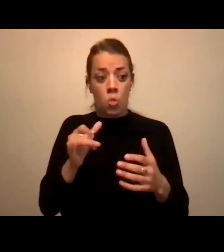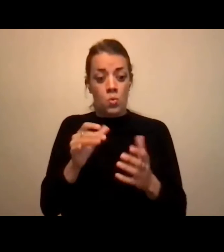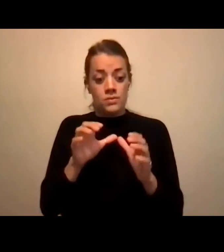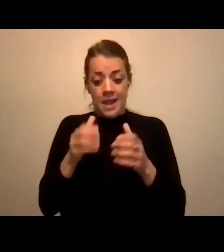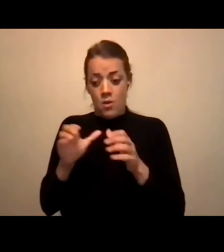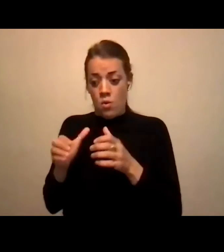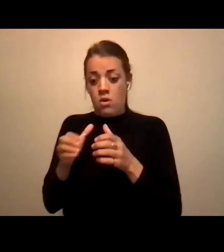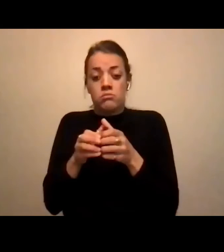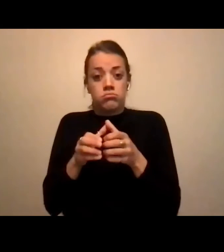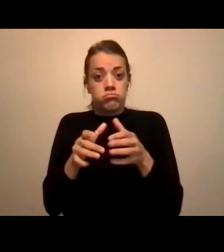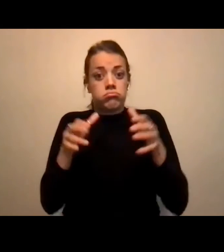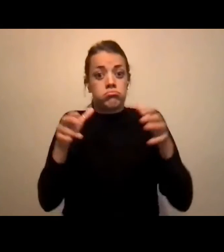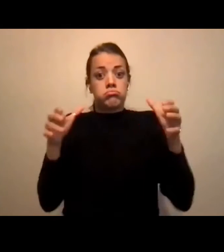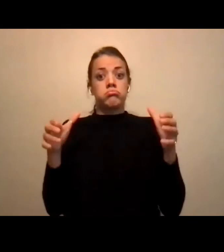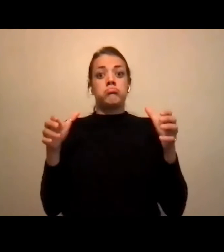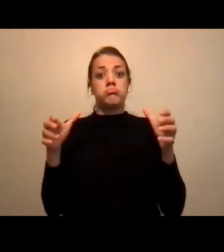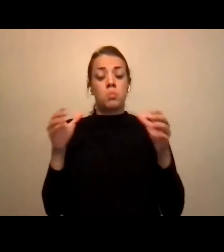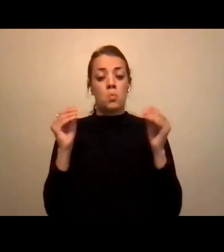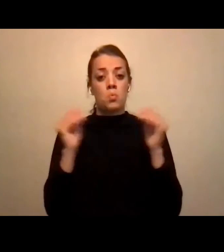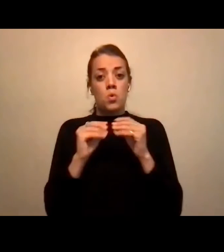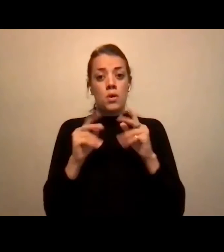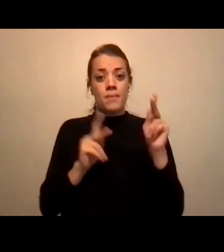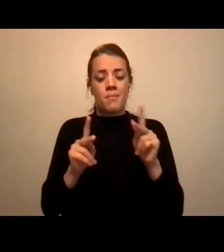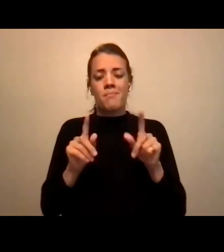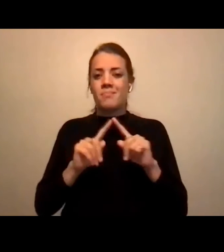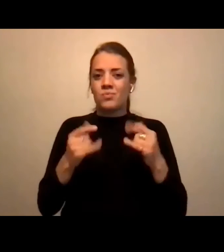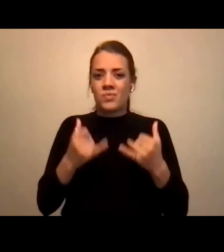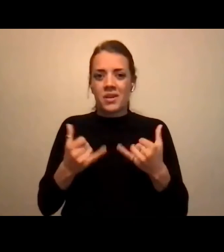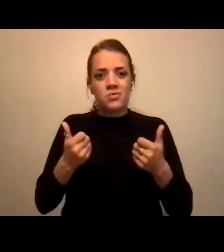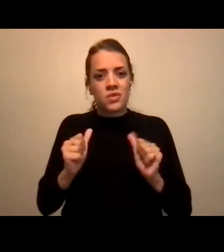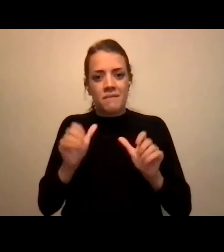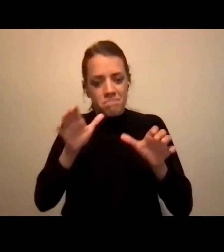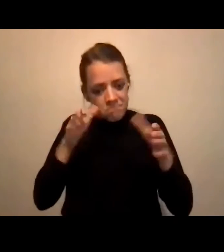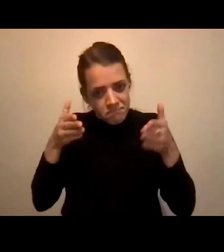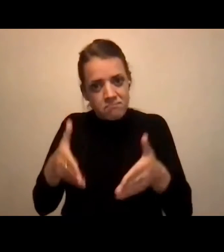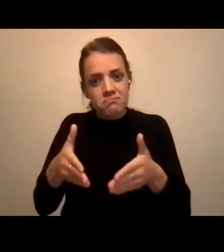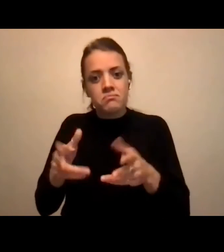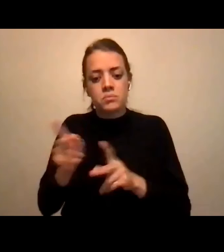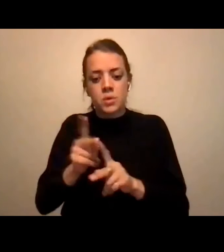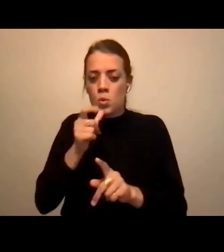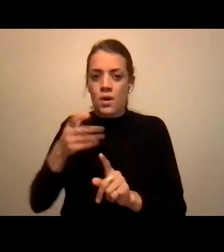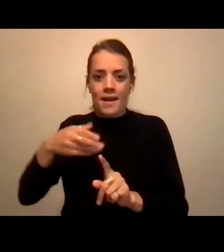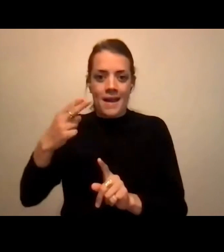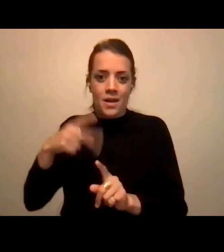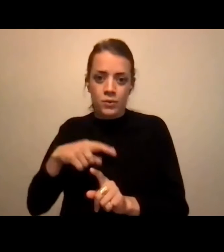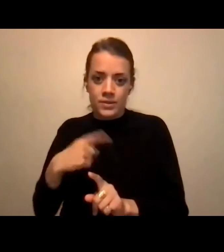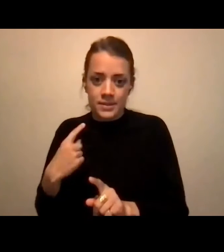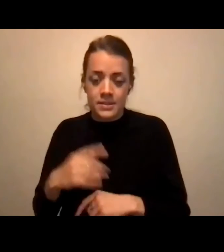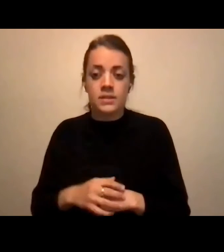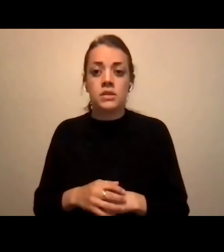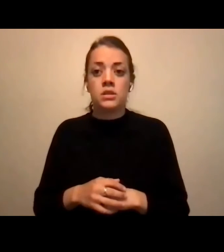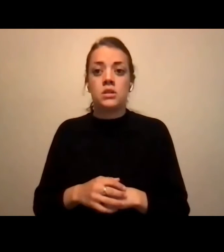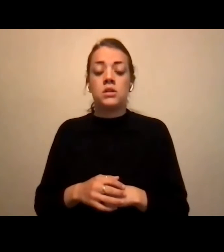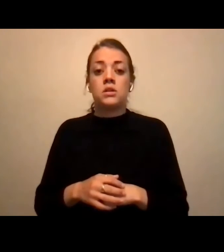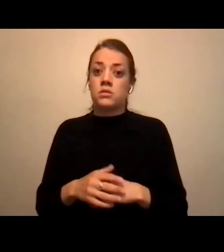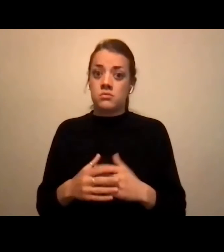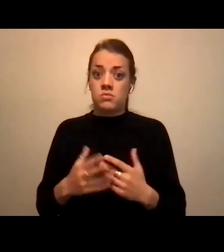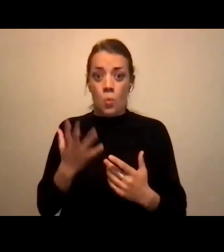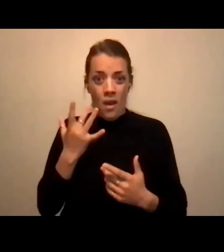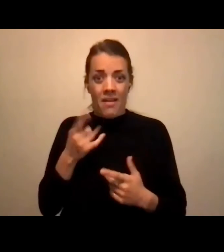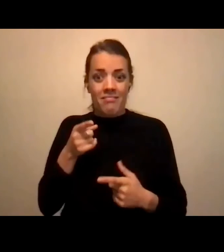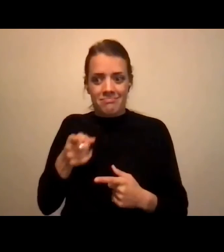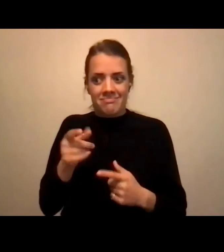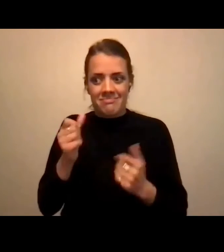persons. And those are the communities where we're seeing a lot of transmission. And when I say a lot, you know, we